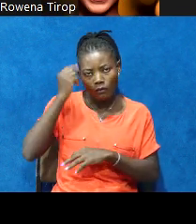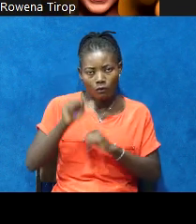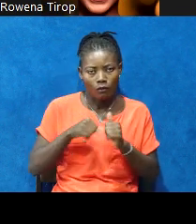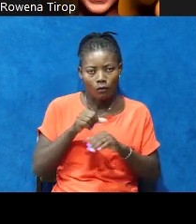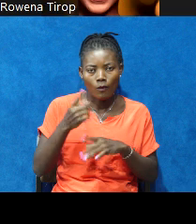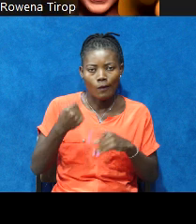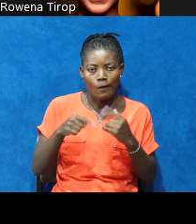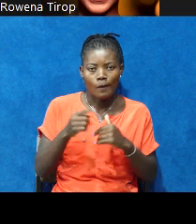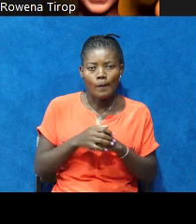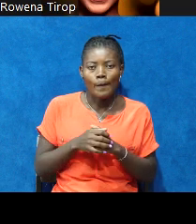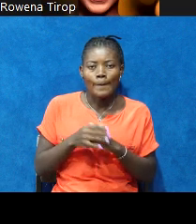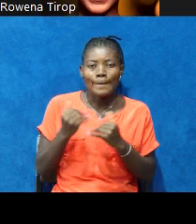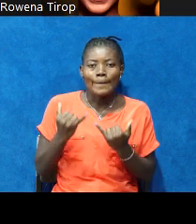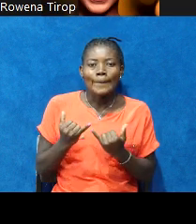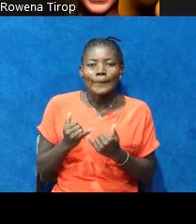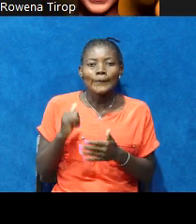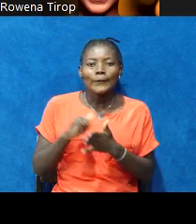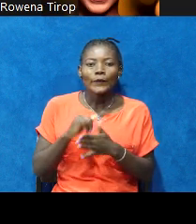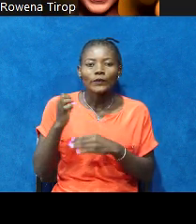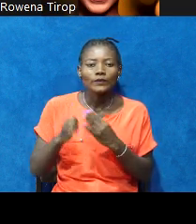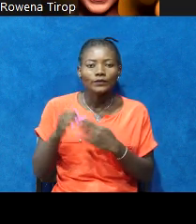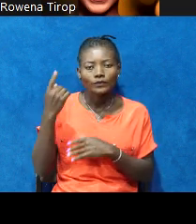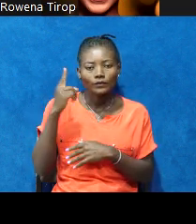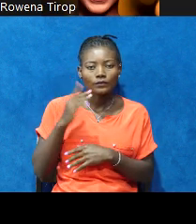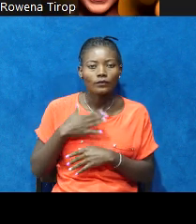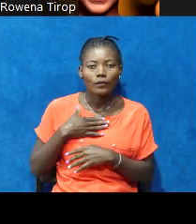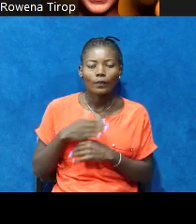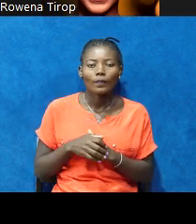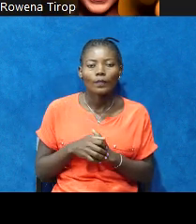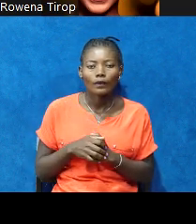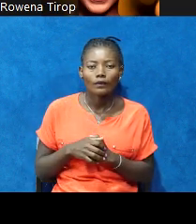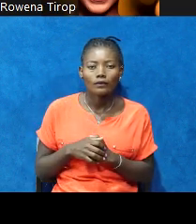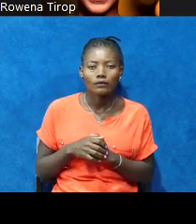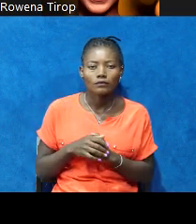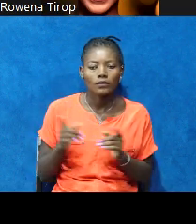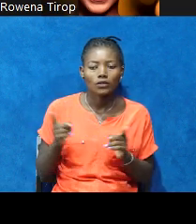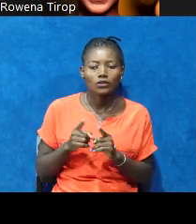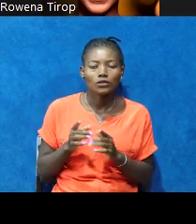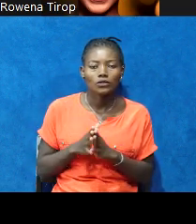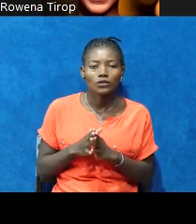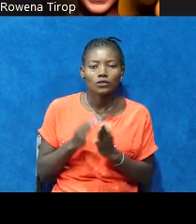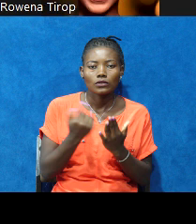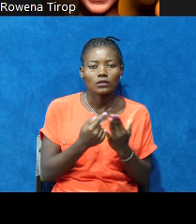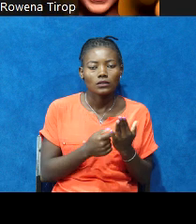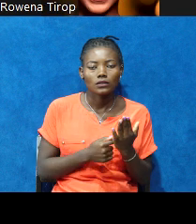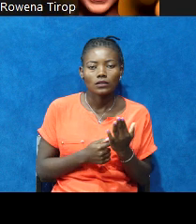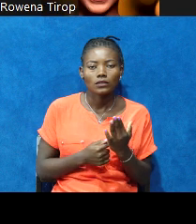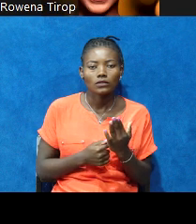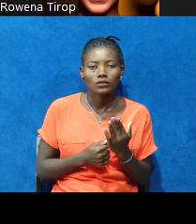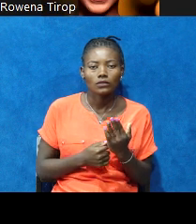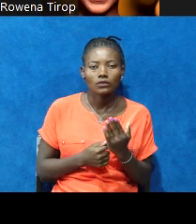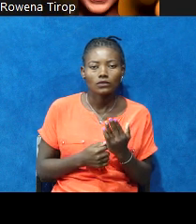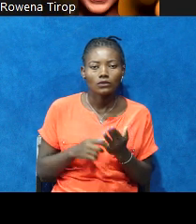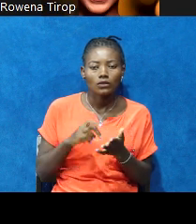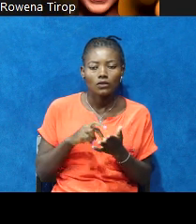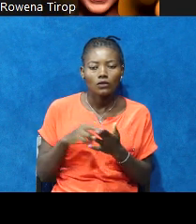game. So yeah, that is the end of my short presentation. There